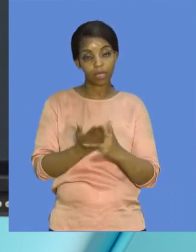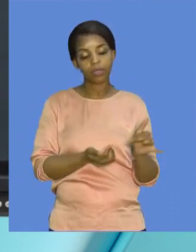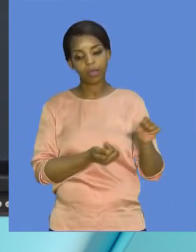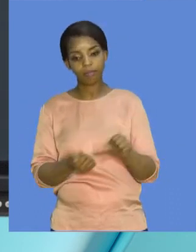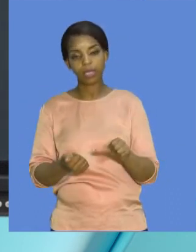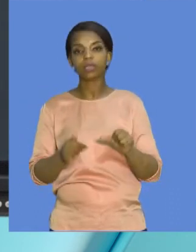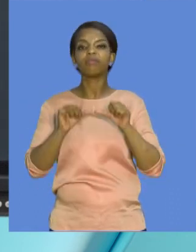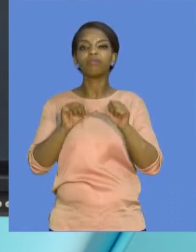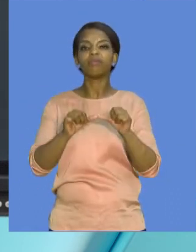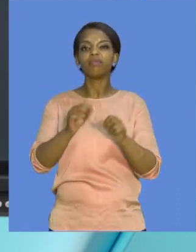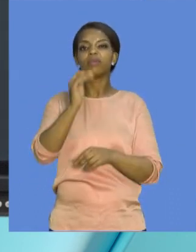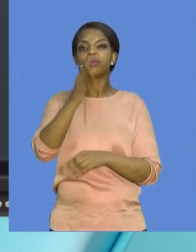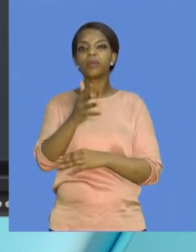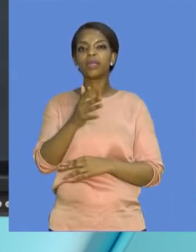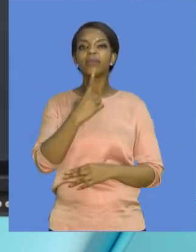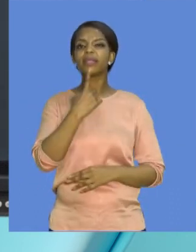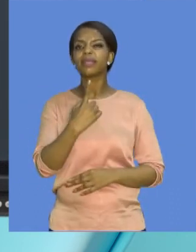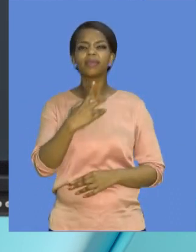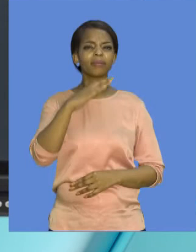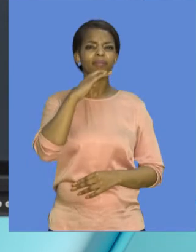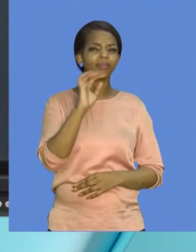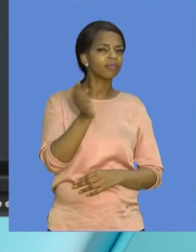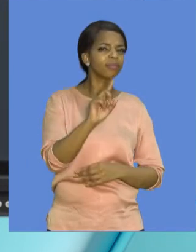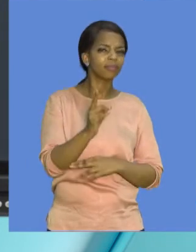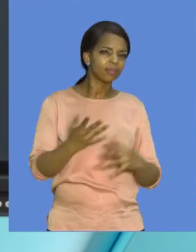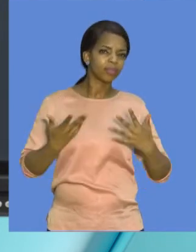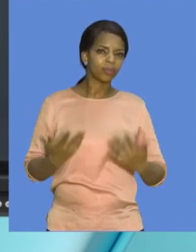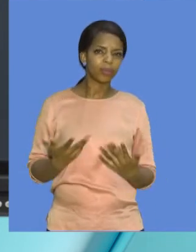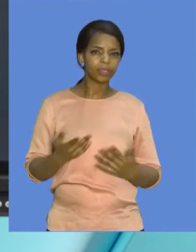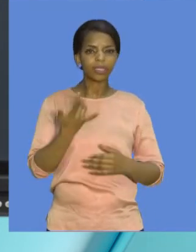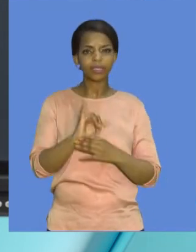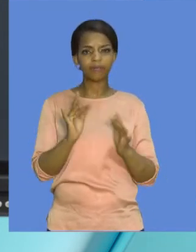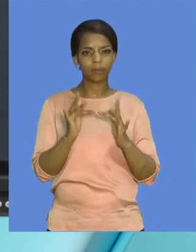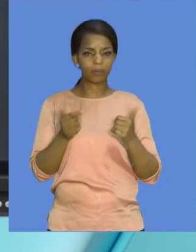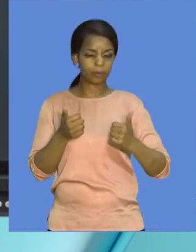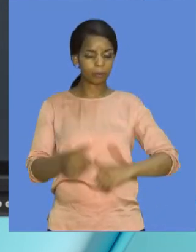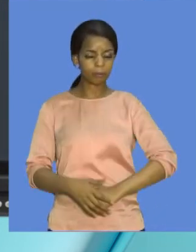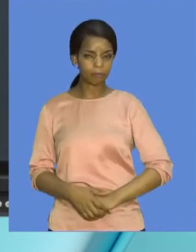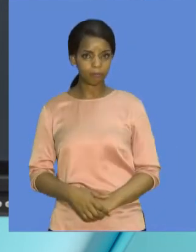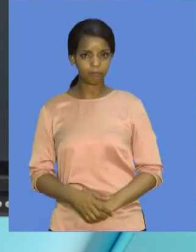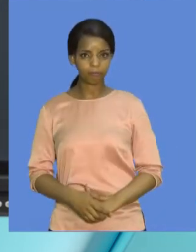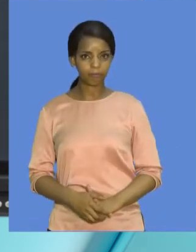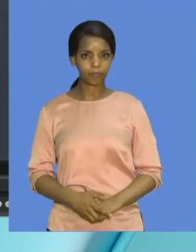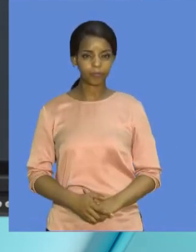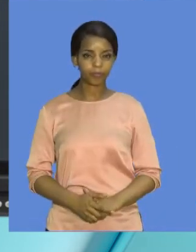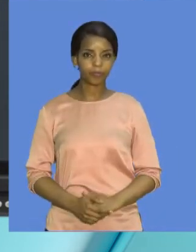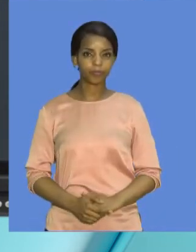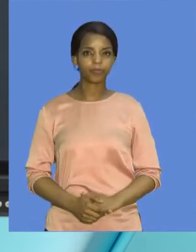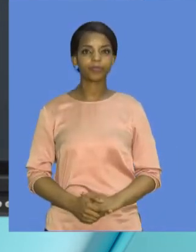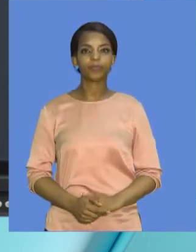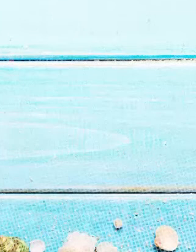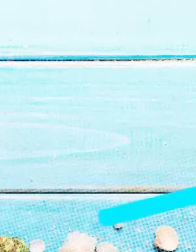we'll look at quantization of charge. Exactly what do we mean when we say that charge is quantized? Let's take a short breather for